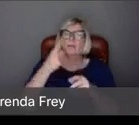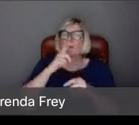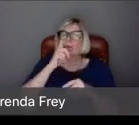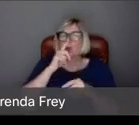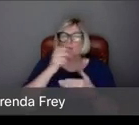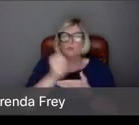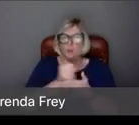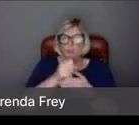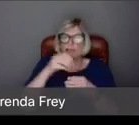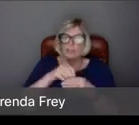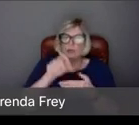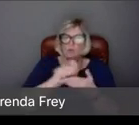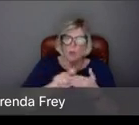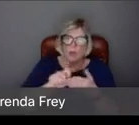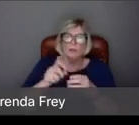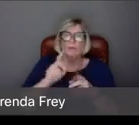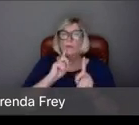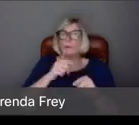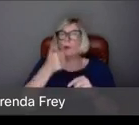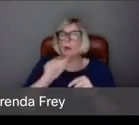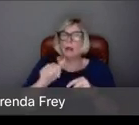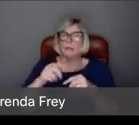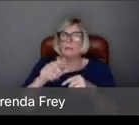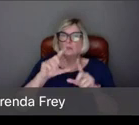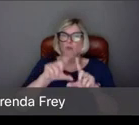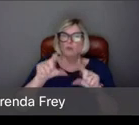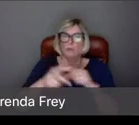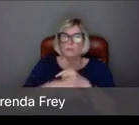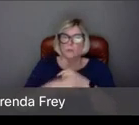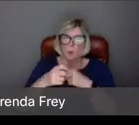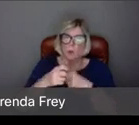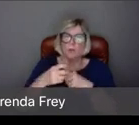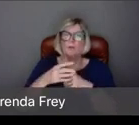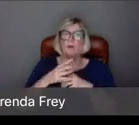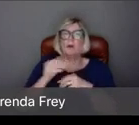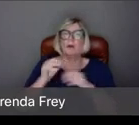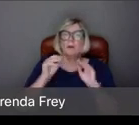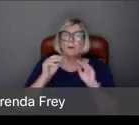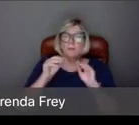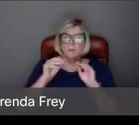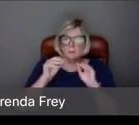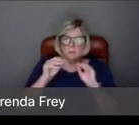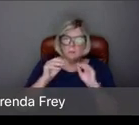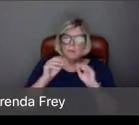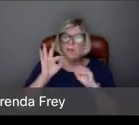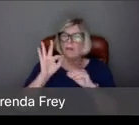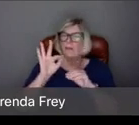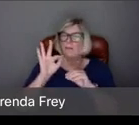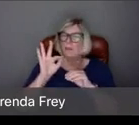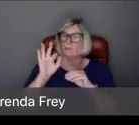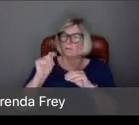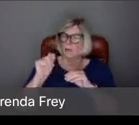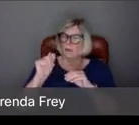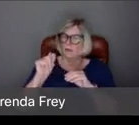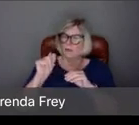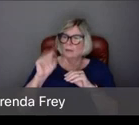You should put PINs or passwords on all accounts. You should also take a look at the Federal Trade Commission. They have an excellent abundance